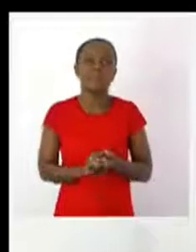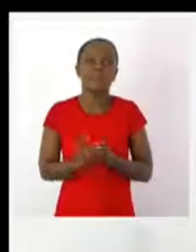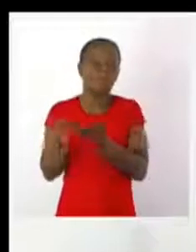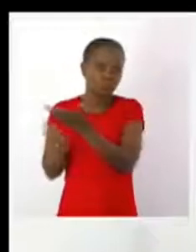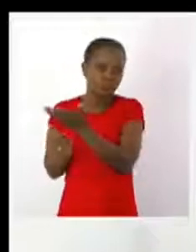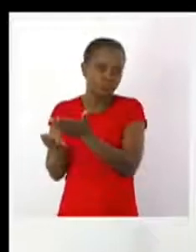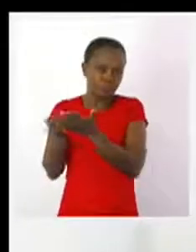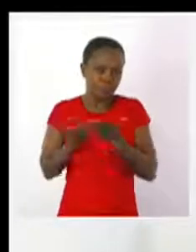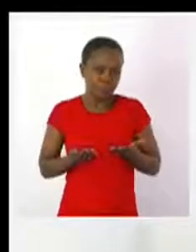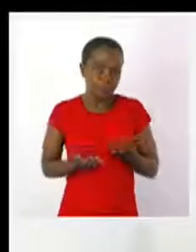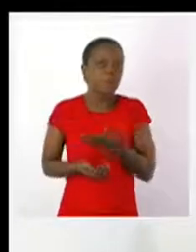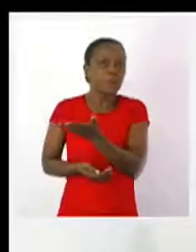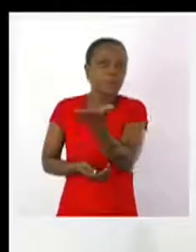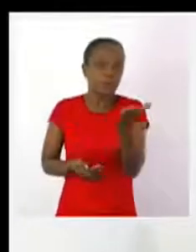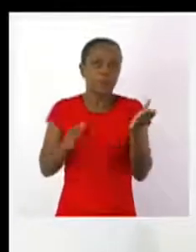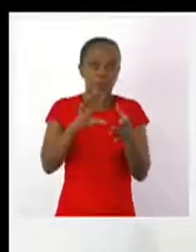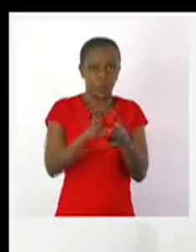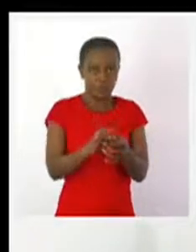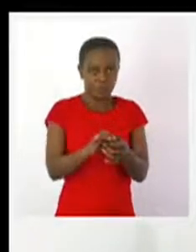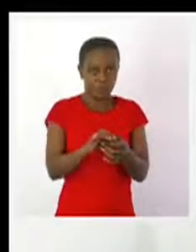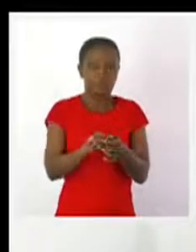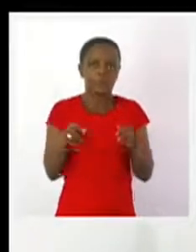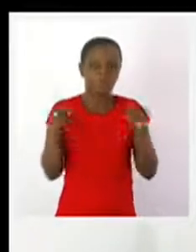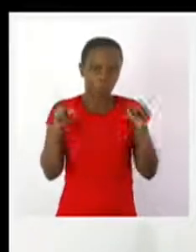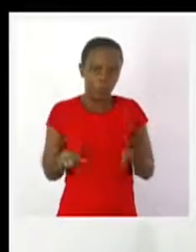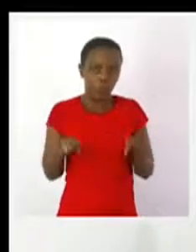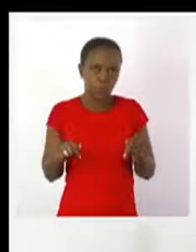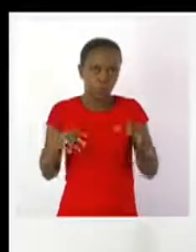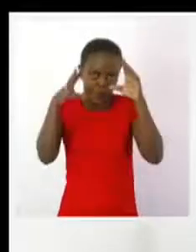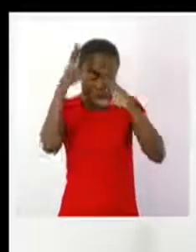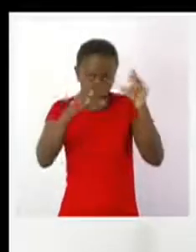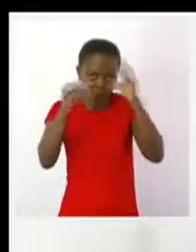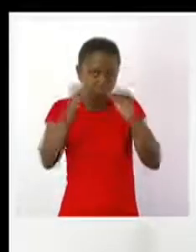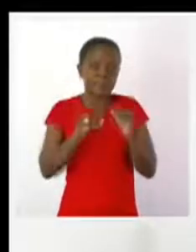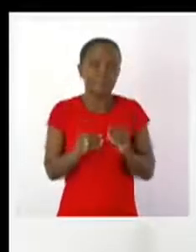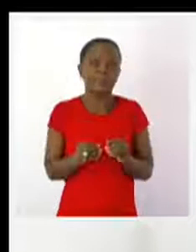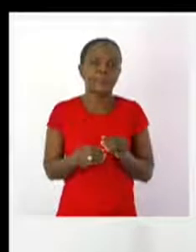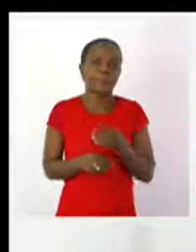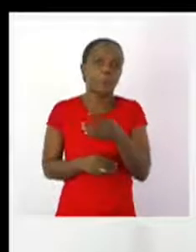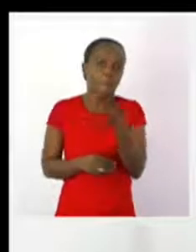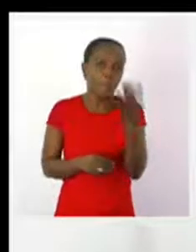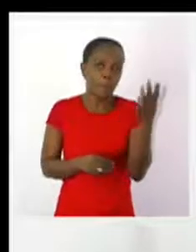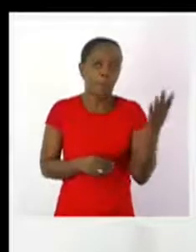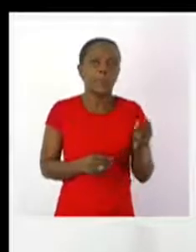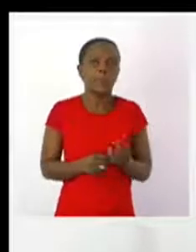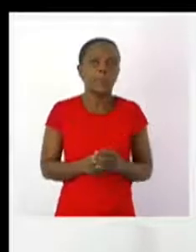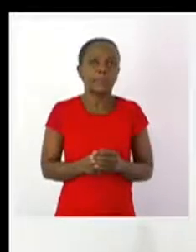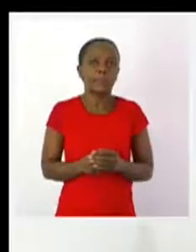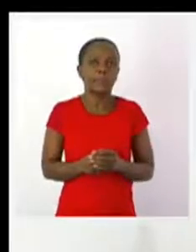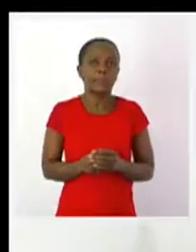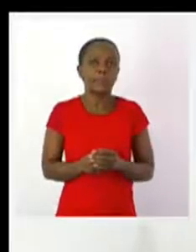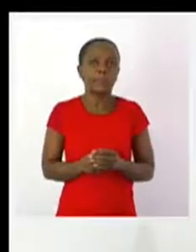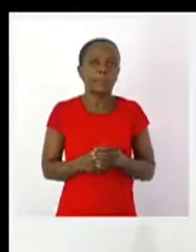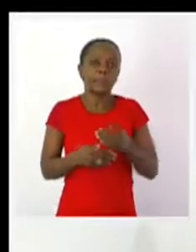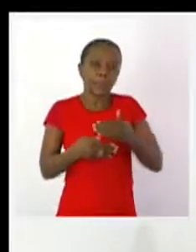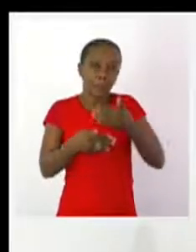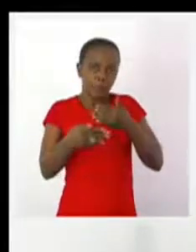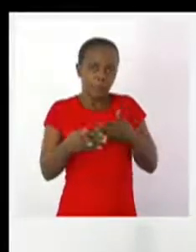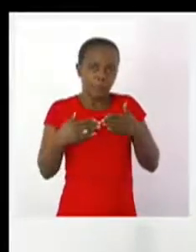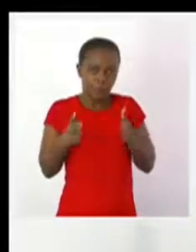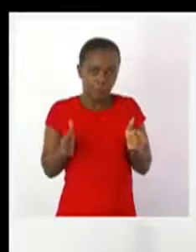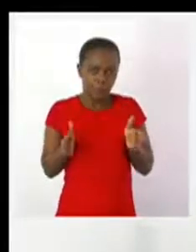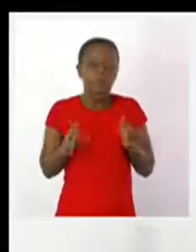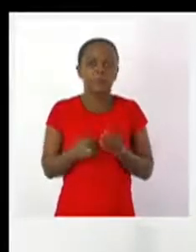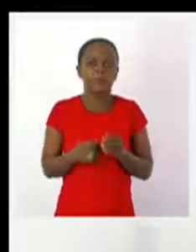to everyone at home. Today's lesson is mathematics. And before we begin our